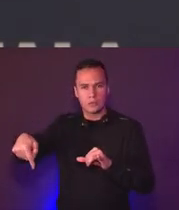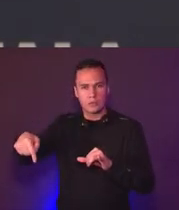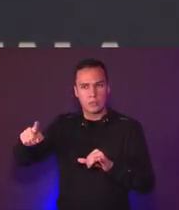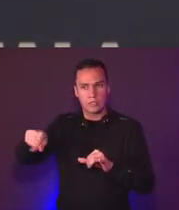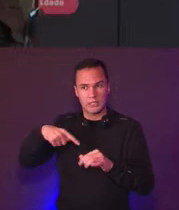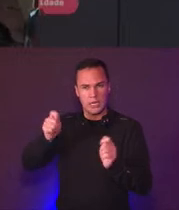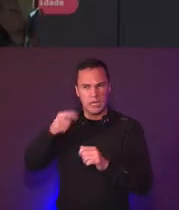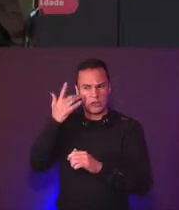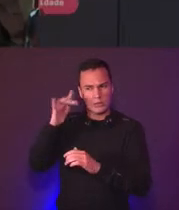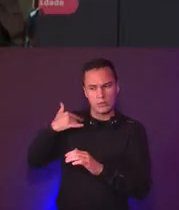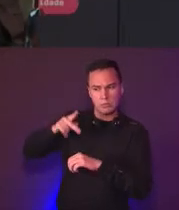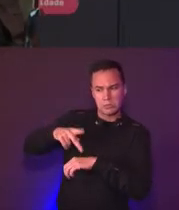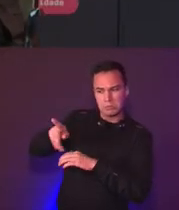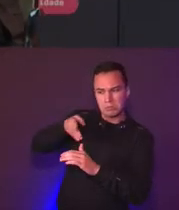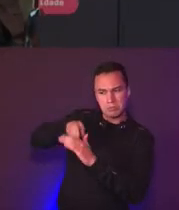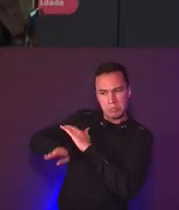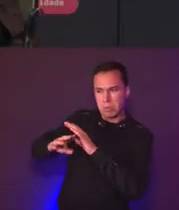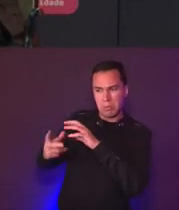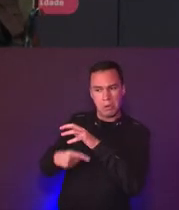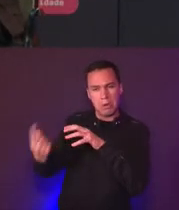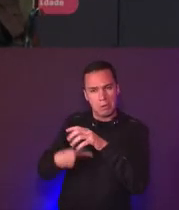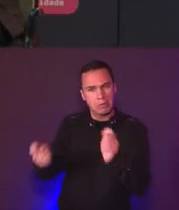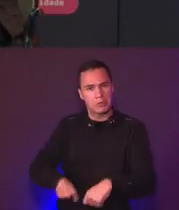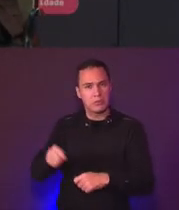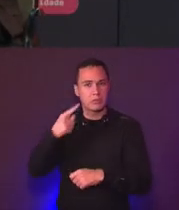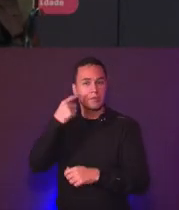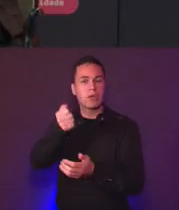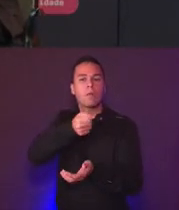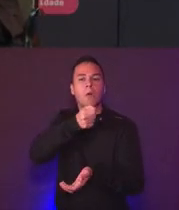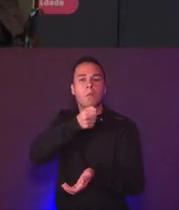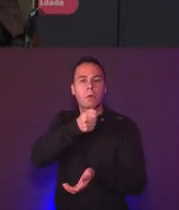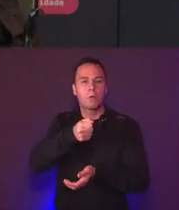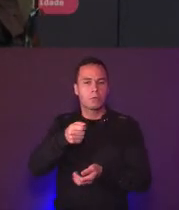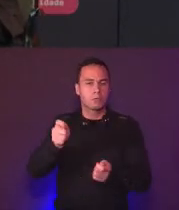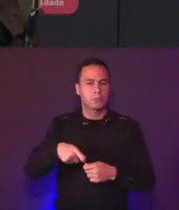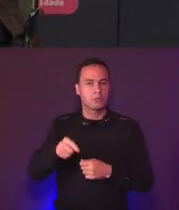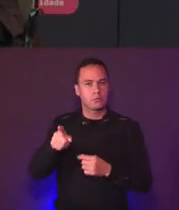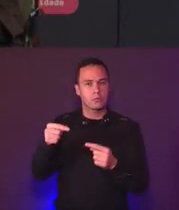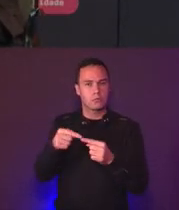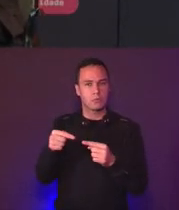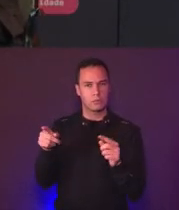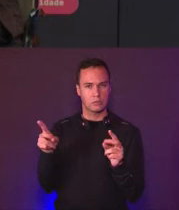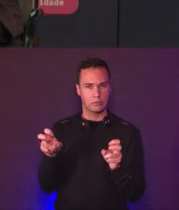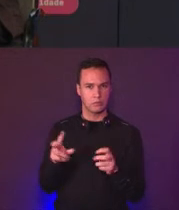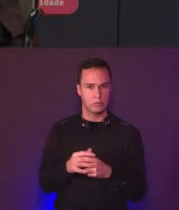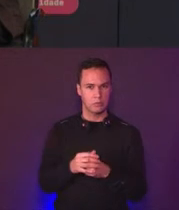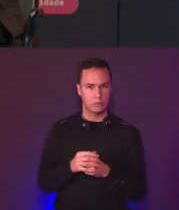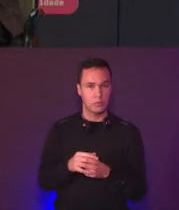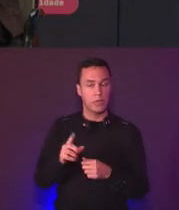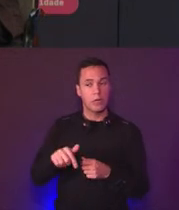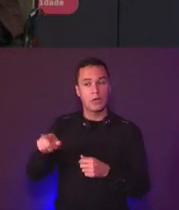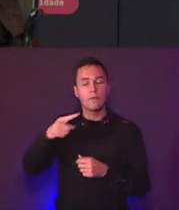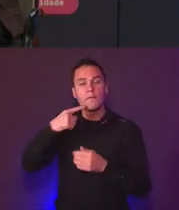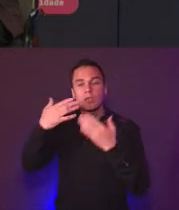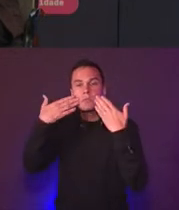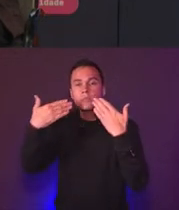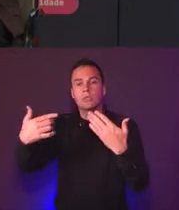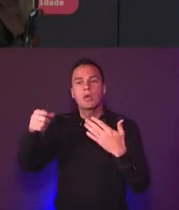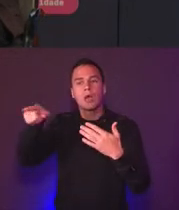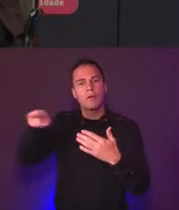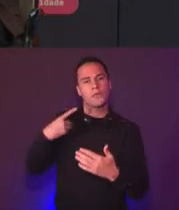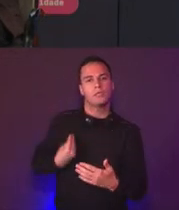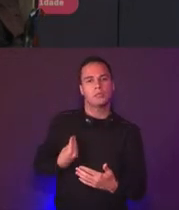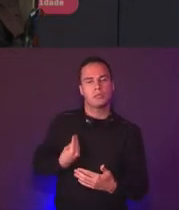very often in Phil's career as an education reporter at the Detroit riots and so on. And it does show up in his life also,